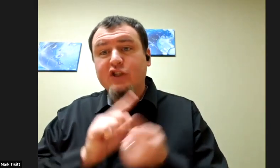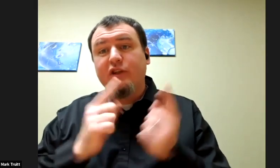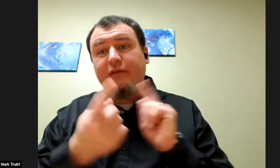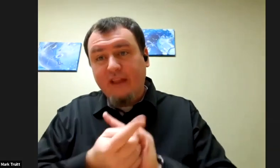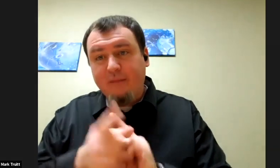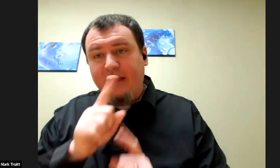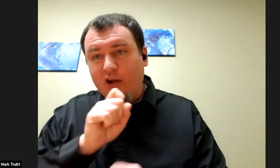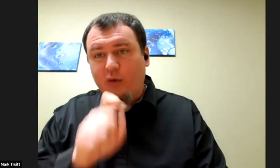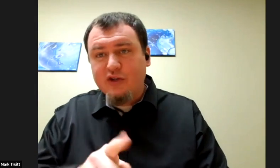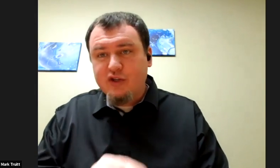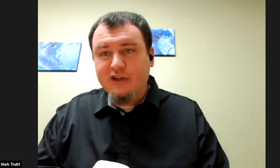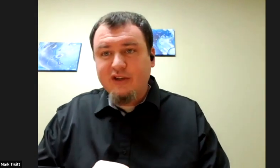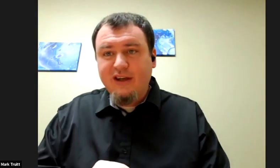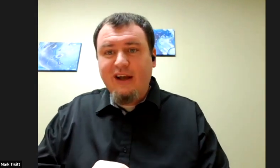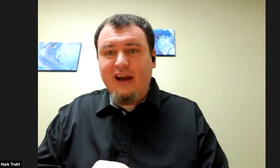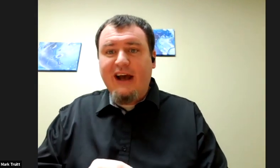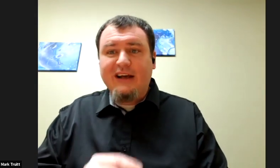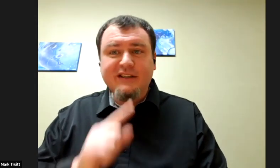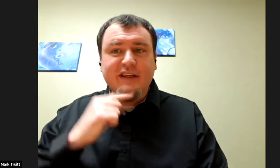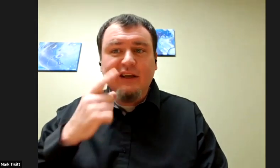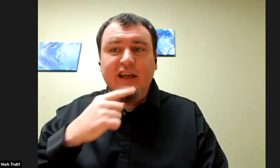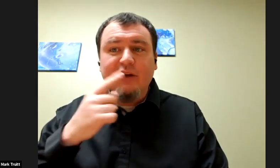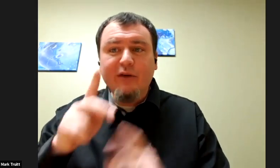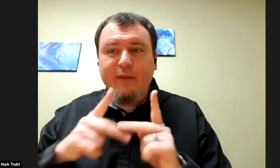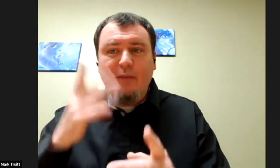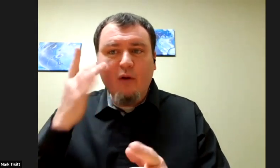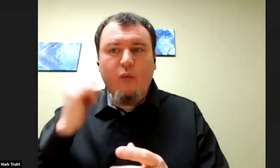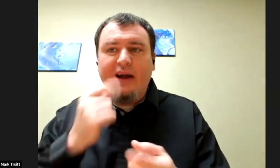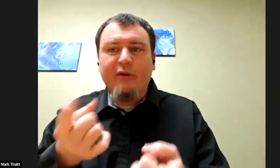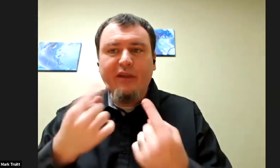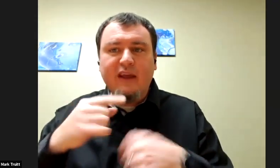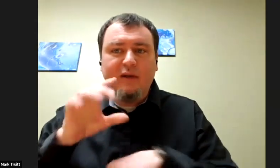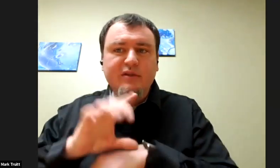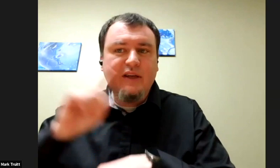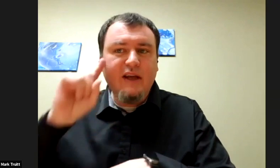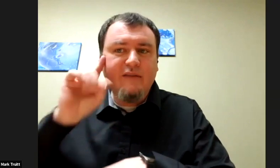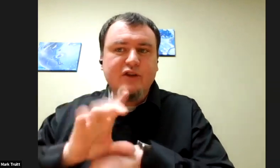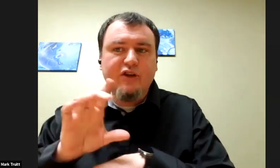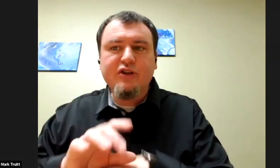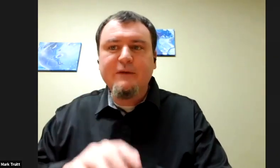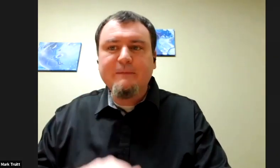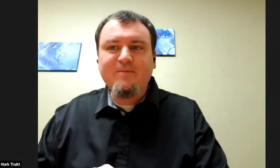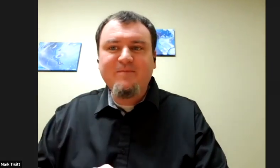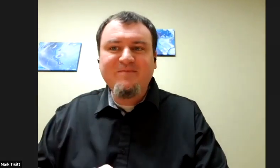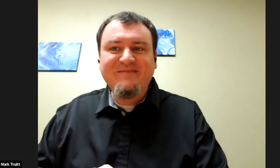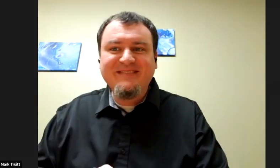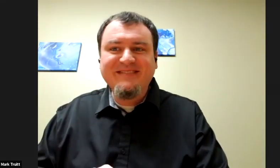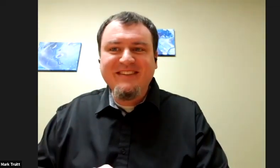would actually flip that question and ask hearing people, why don't they come to the deaf church?